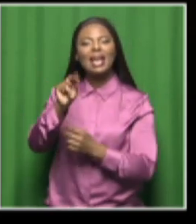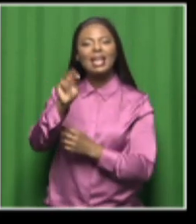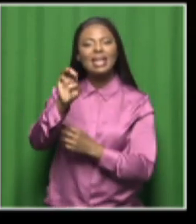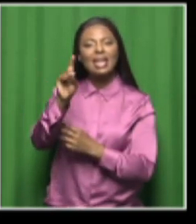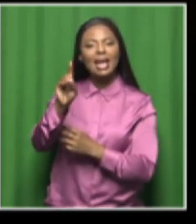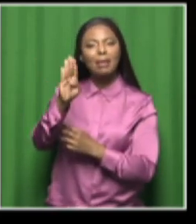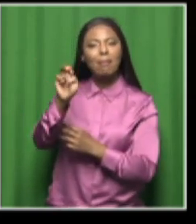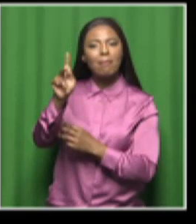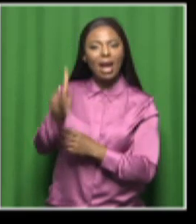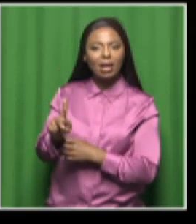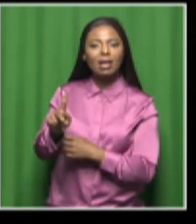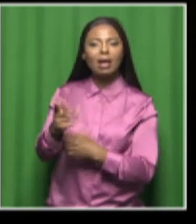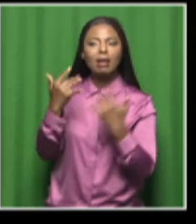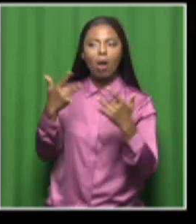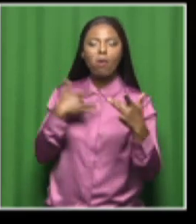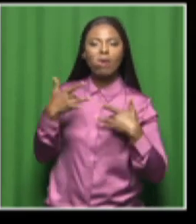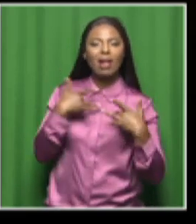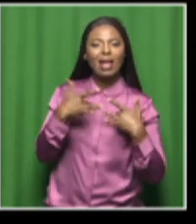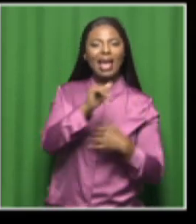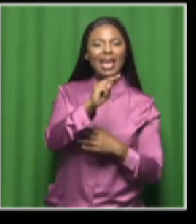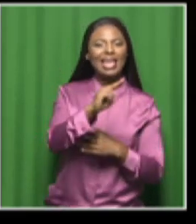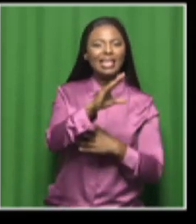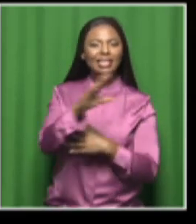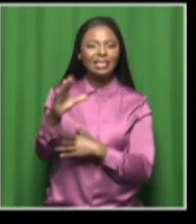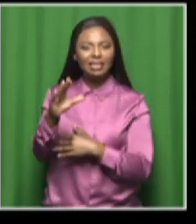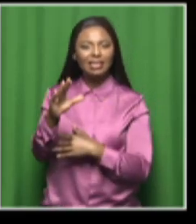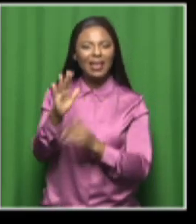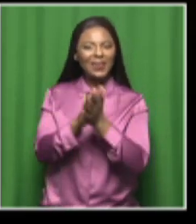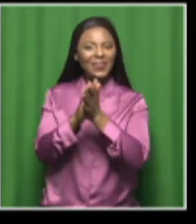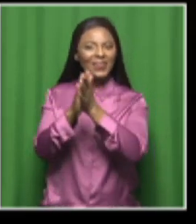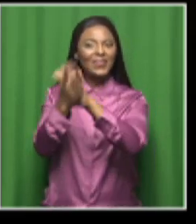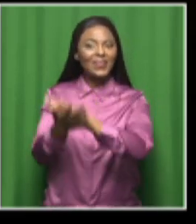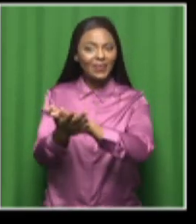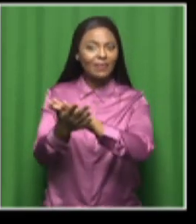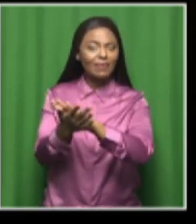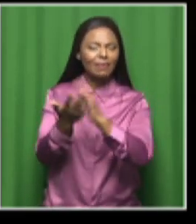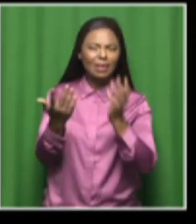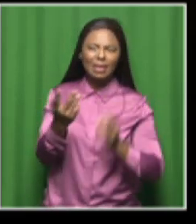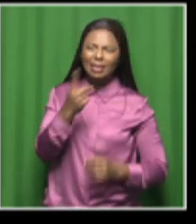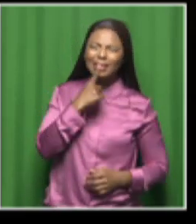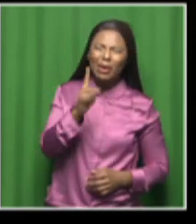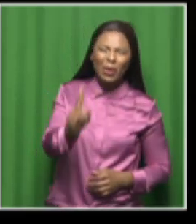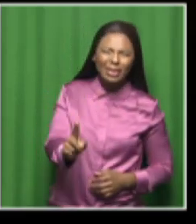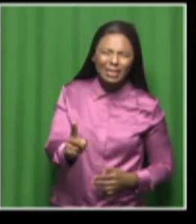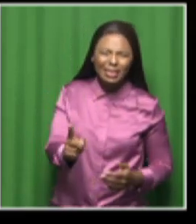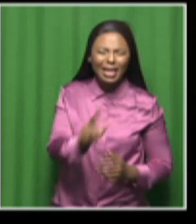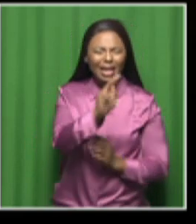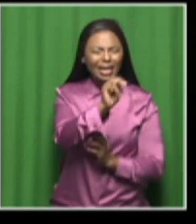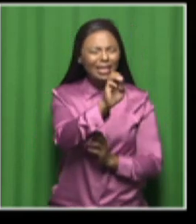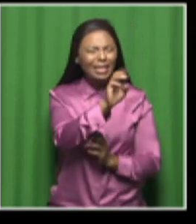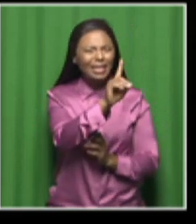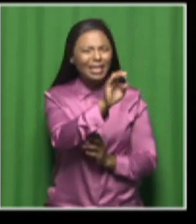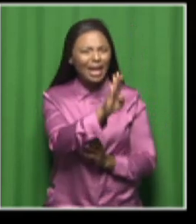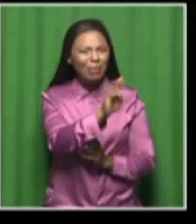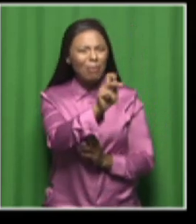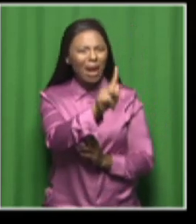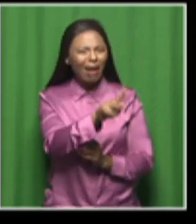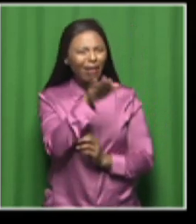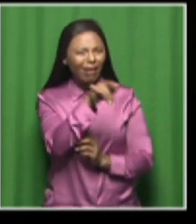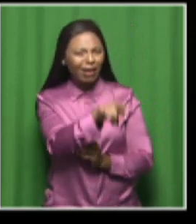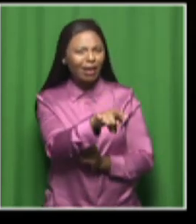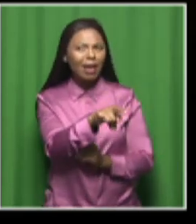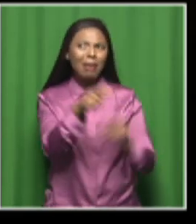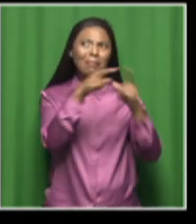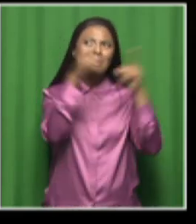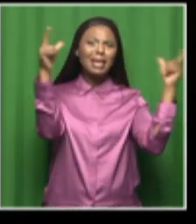growing consensus of ANC crash. Wow, what are they saying here? Nedbank, one of South Africa's 4 largest